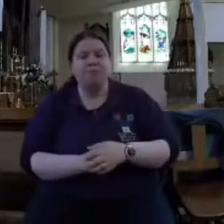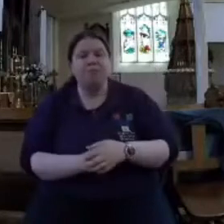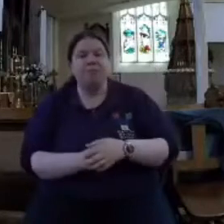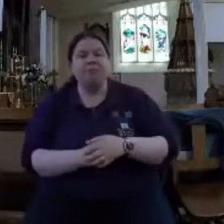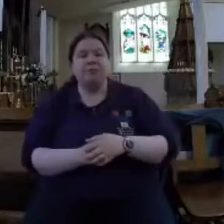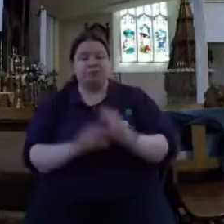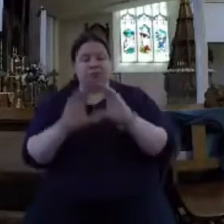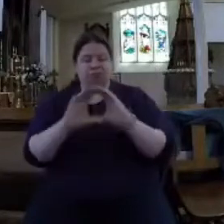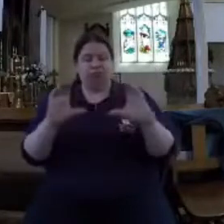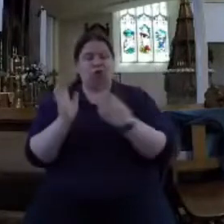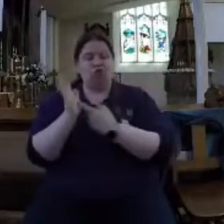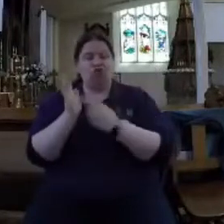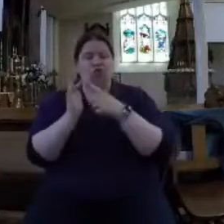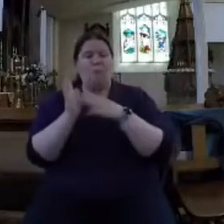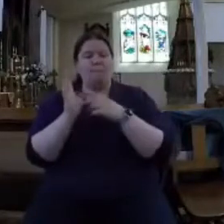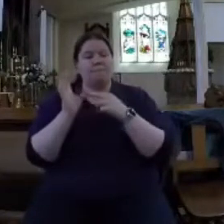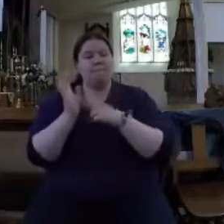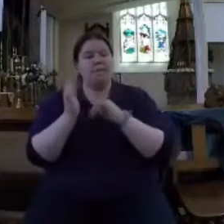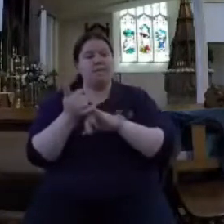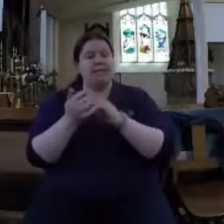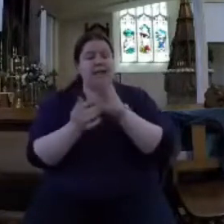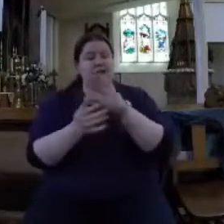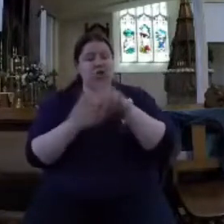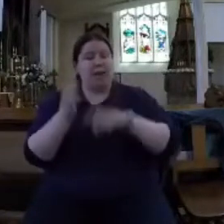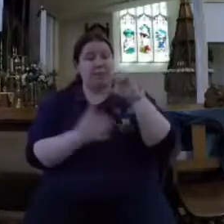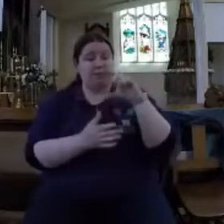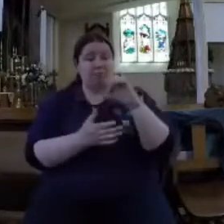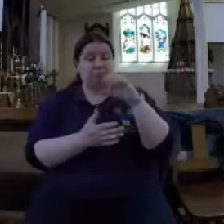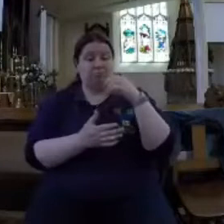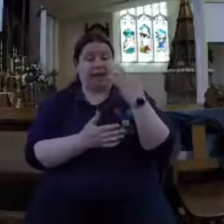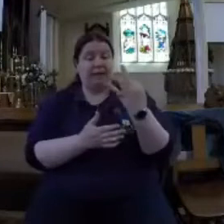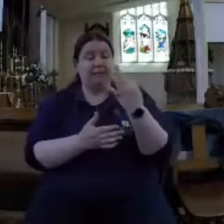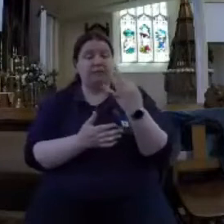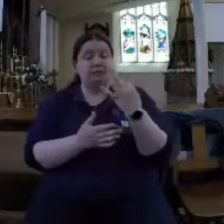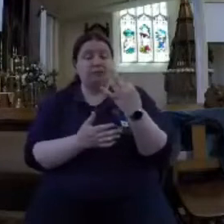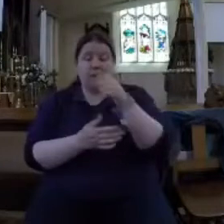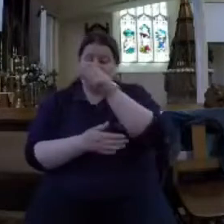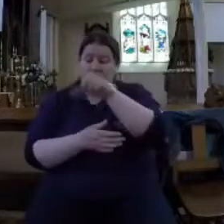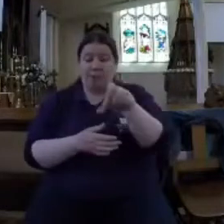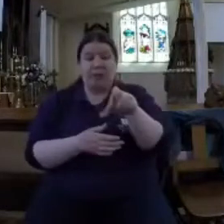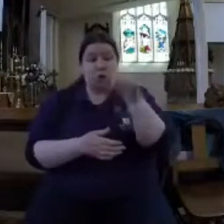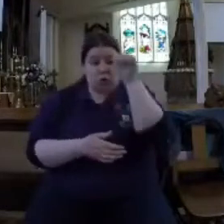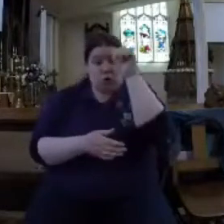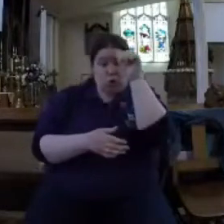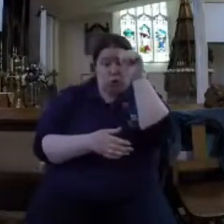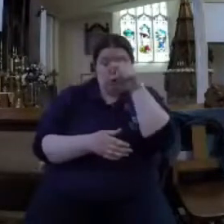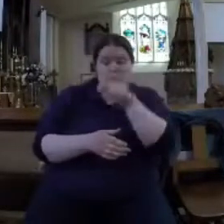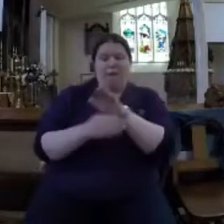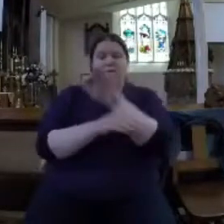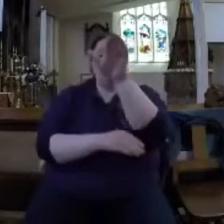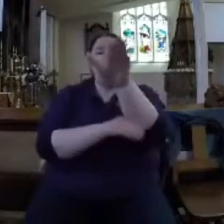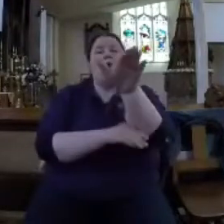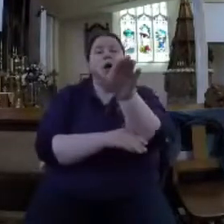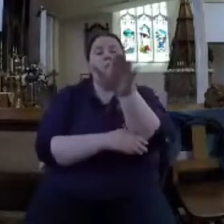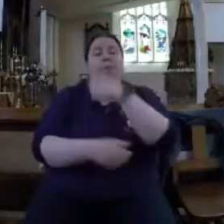Romans 8 passage says that those God foreknew, he also predestined to be conformed to the